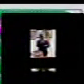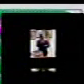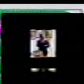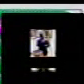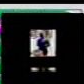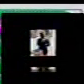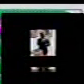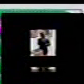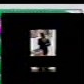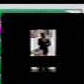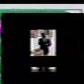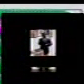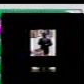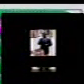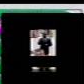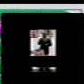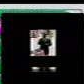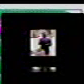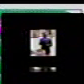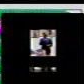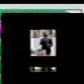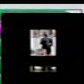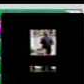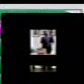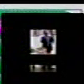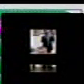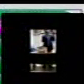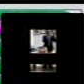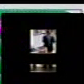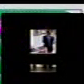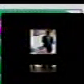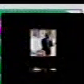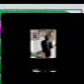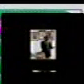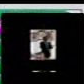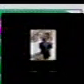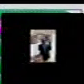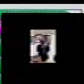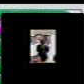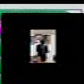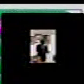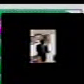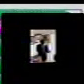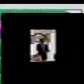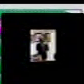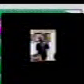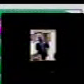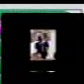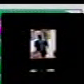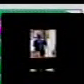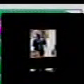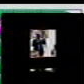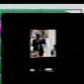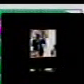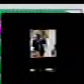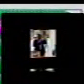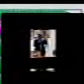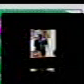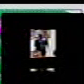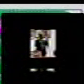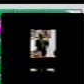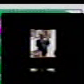throwing away all those plants the Heavenly Father has not planted in your life. Sickness, root them